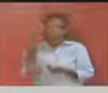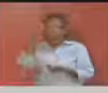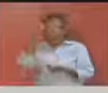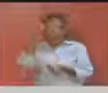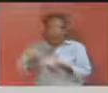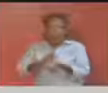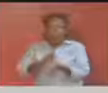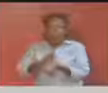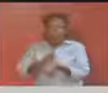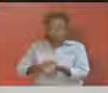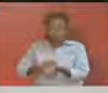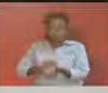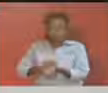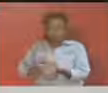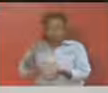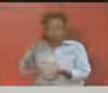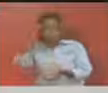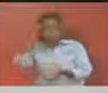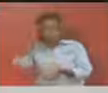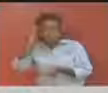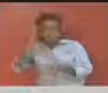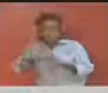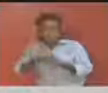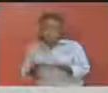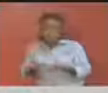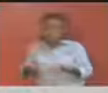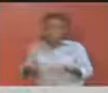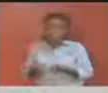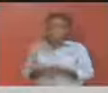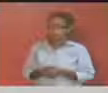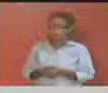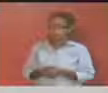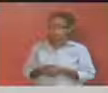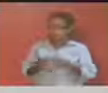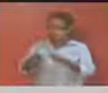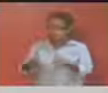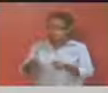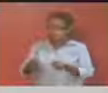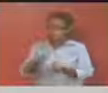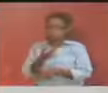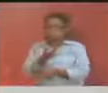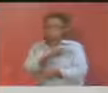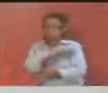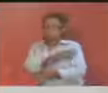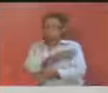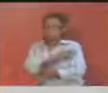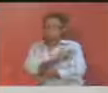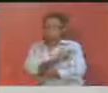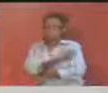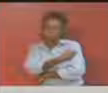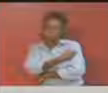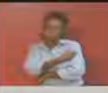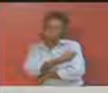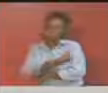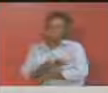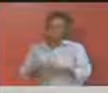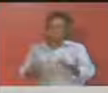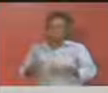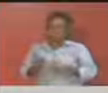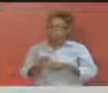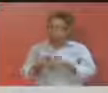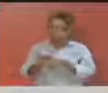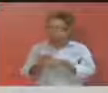to administer the vaccinations. And we are engaging more HR personnel.